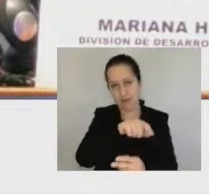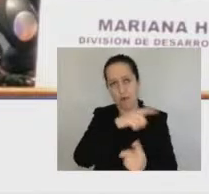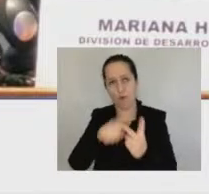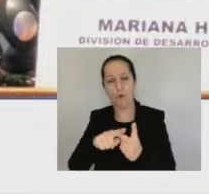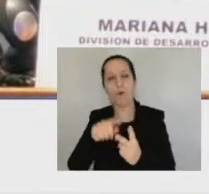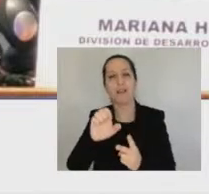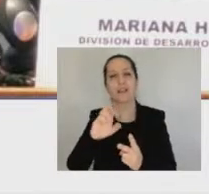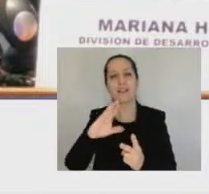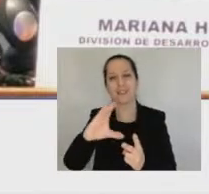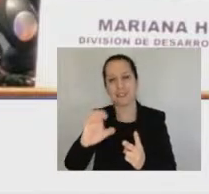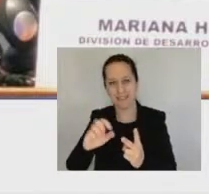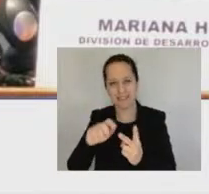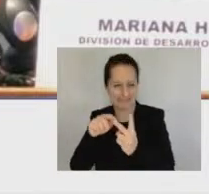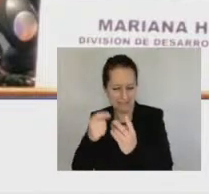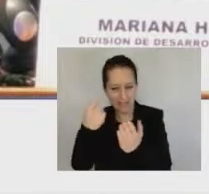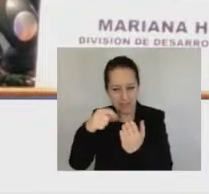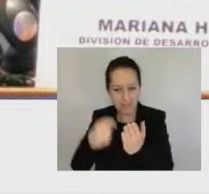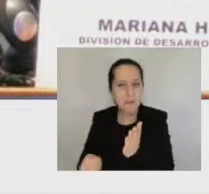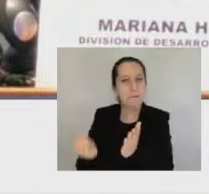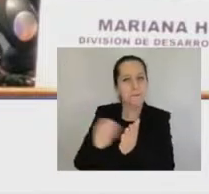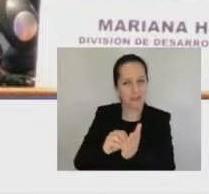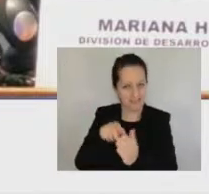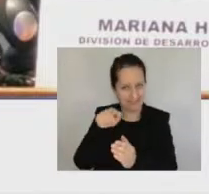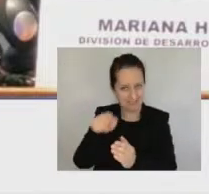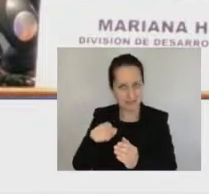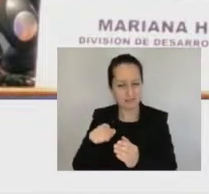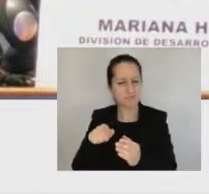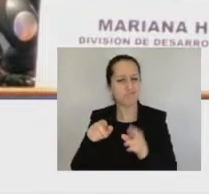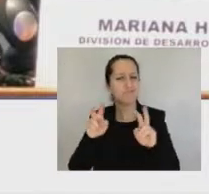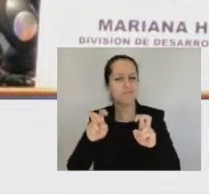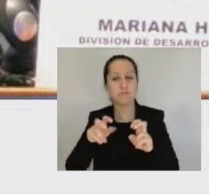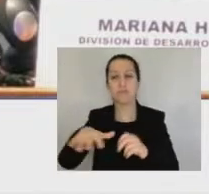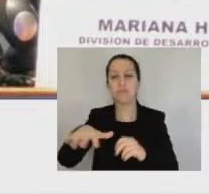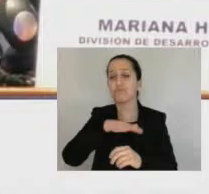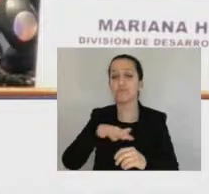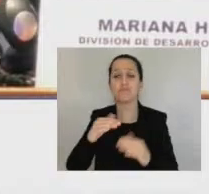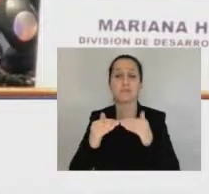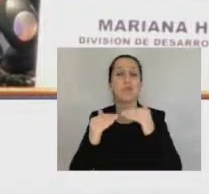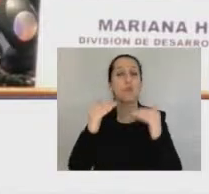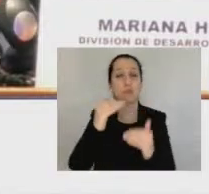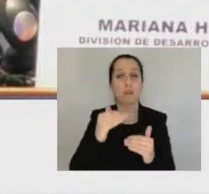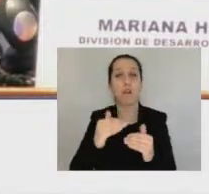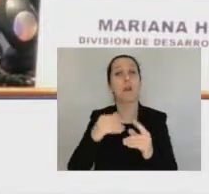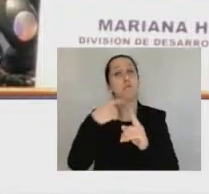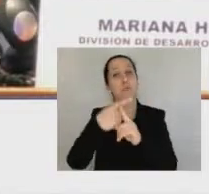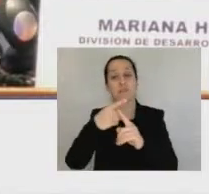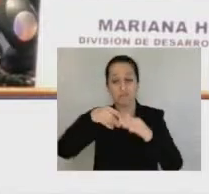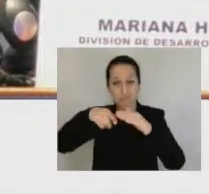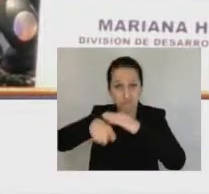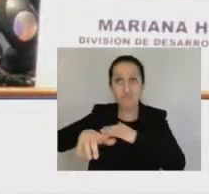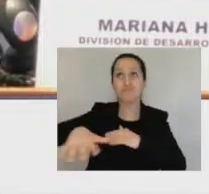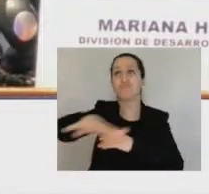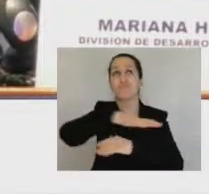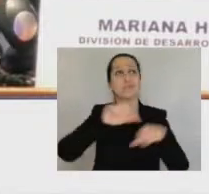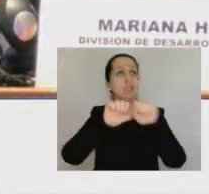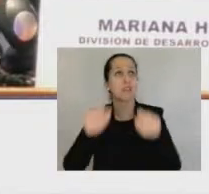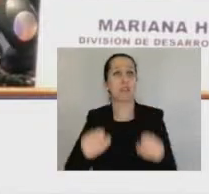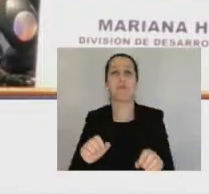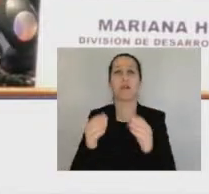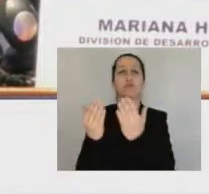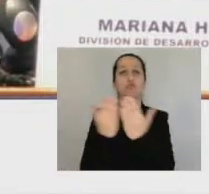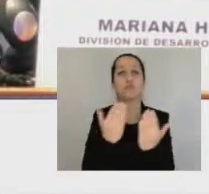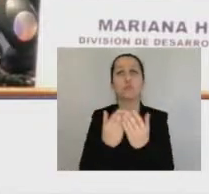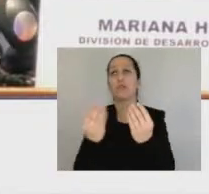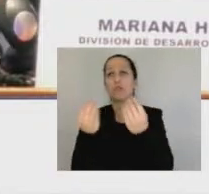up to what extent educational system is being affected in reproducing these social